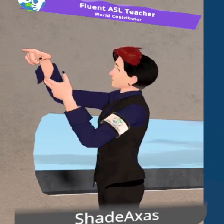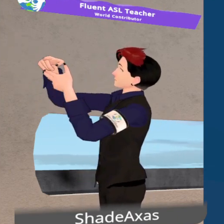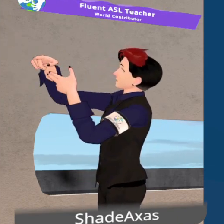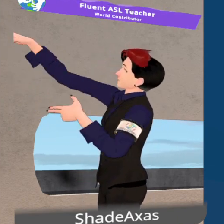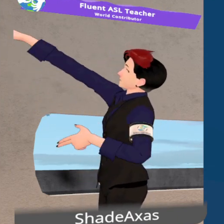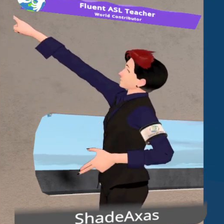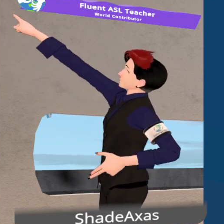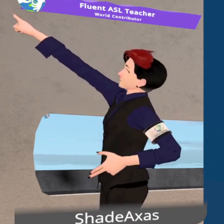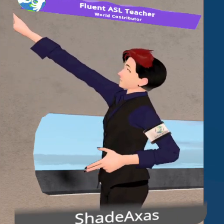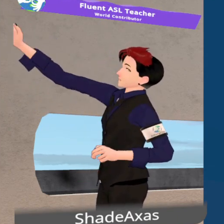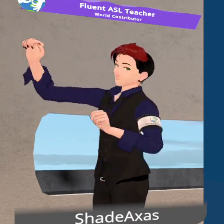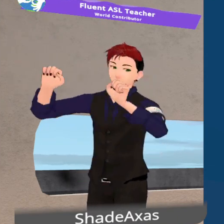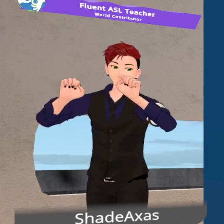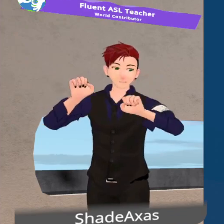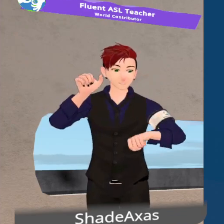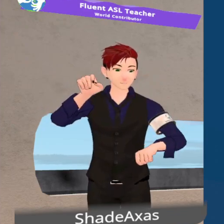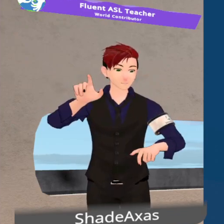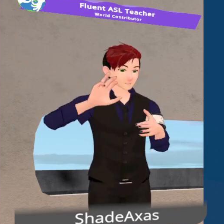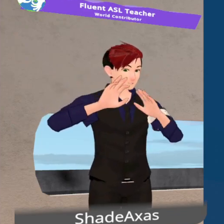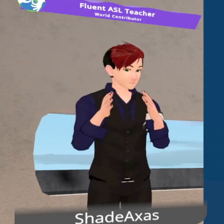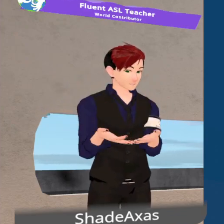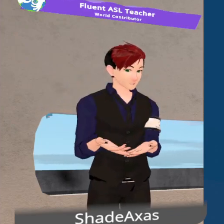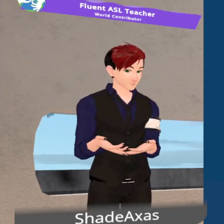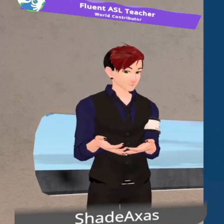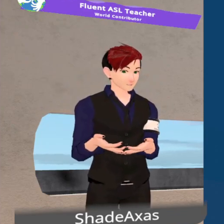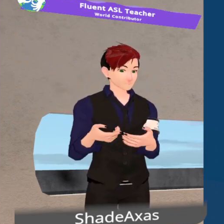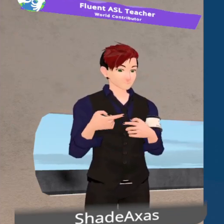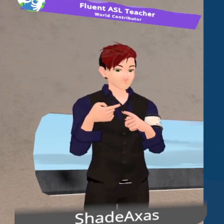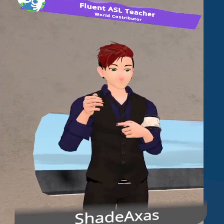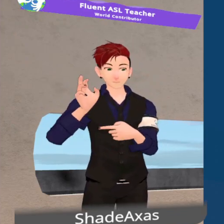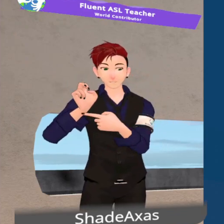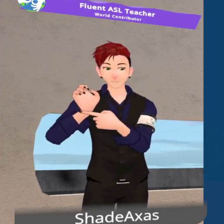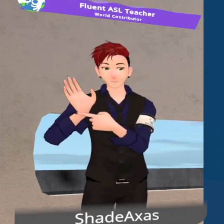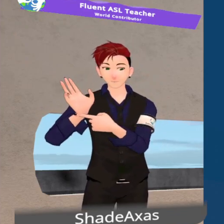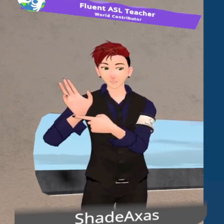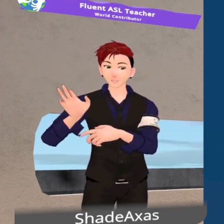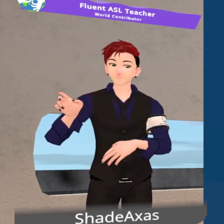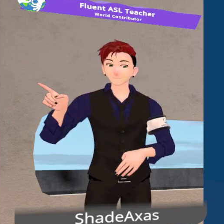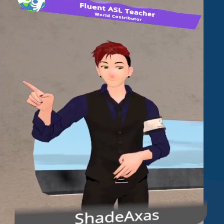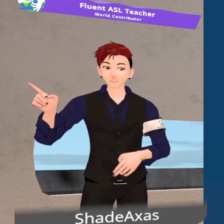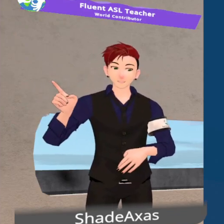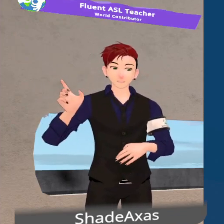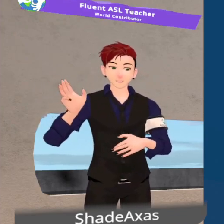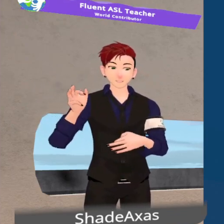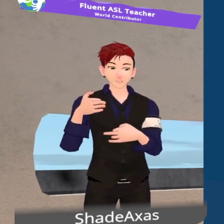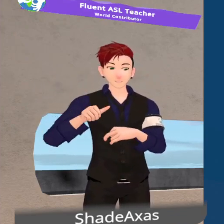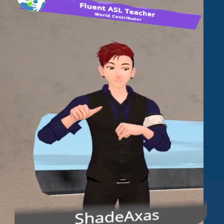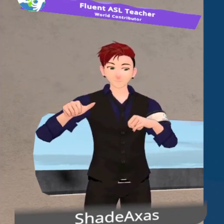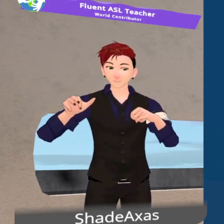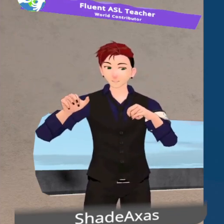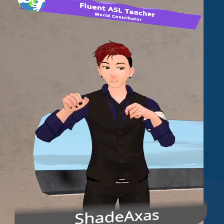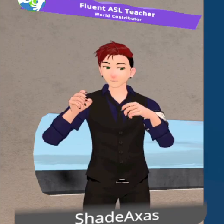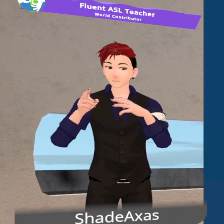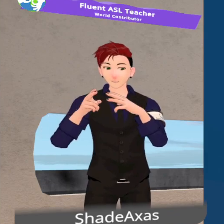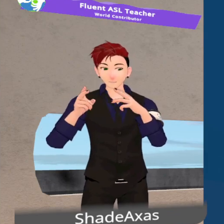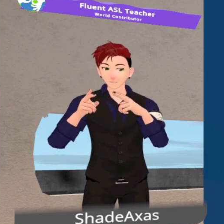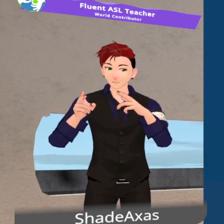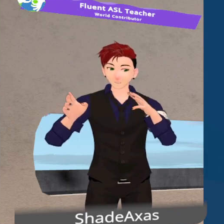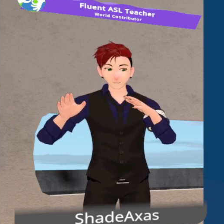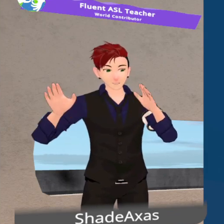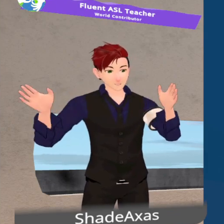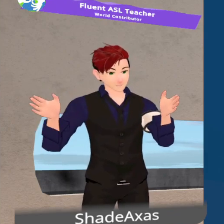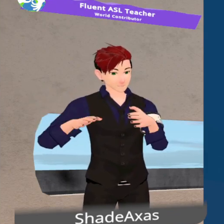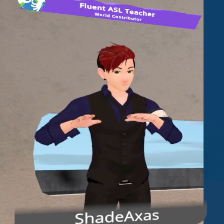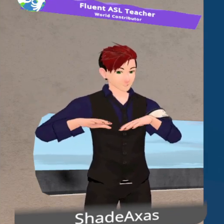recommendation is the second one, the experimental ASL world. It is from Bob. He has made, it's a